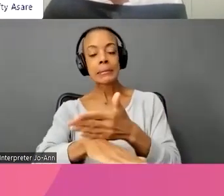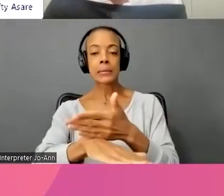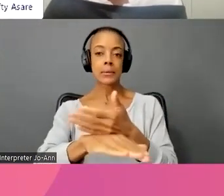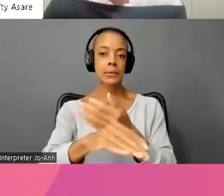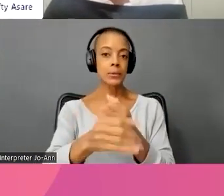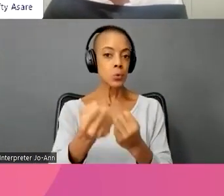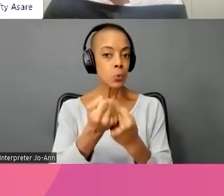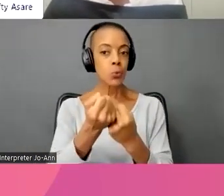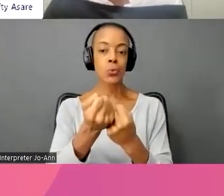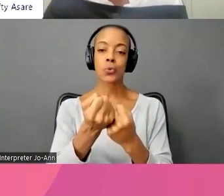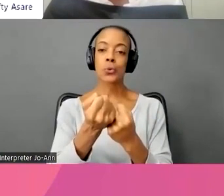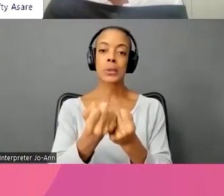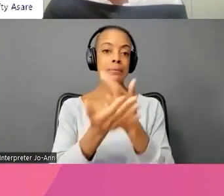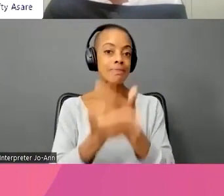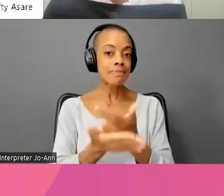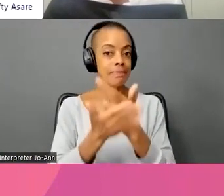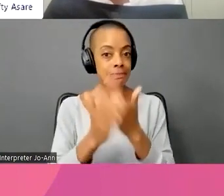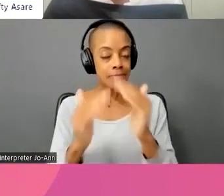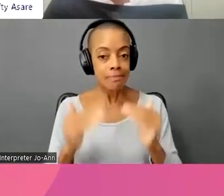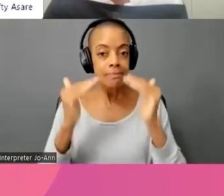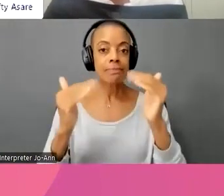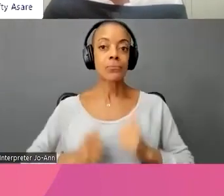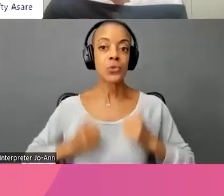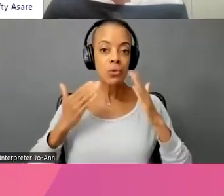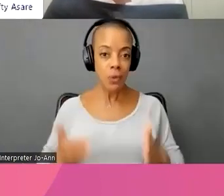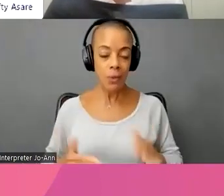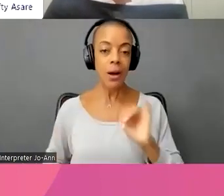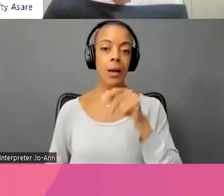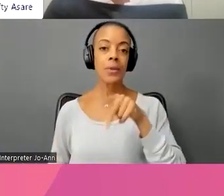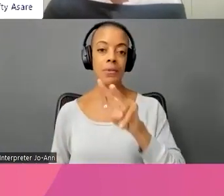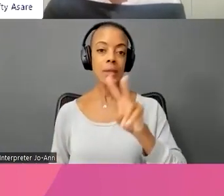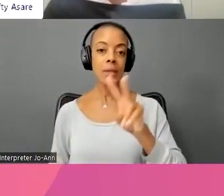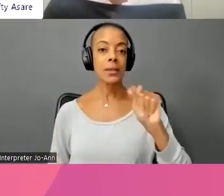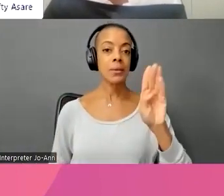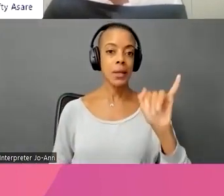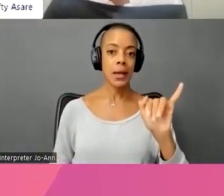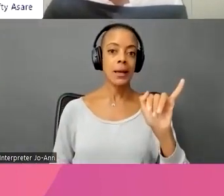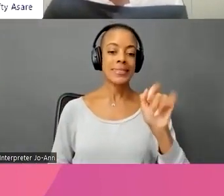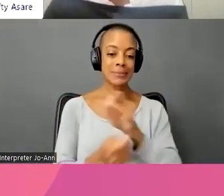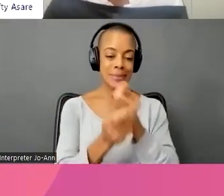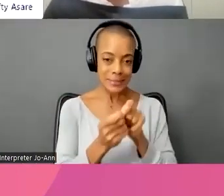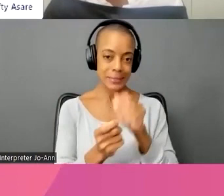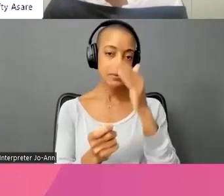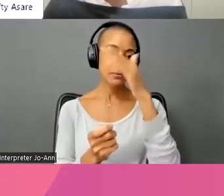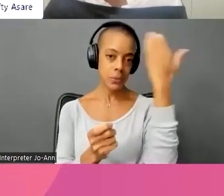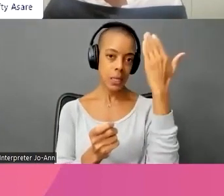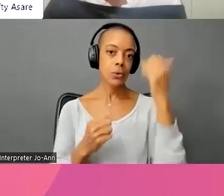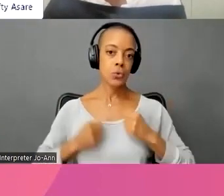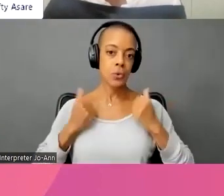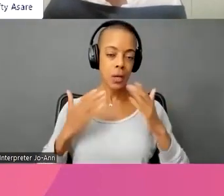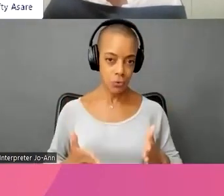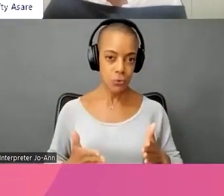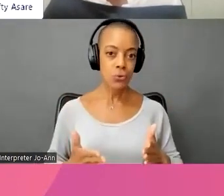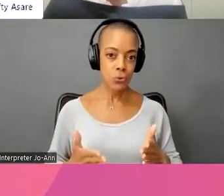support, rehabilitate survivors of IPV TBI, specifically Black survivors of